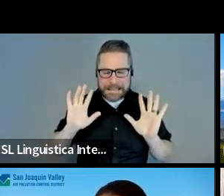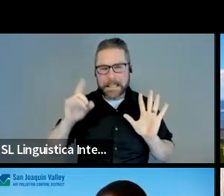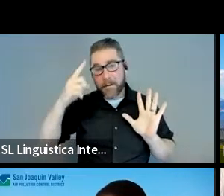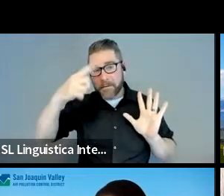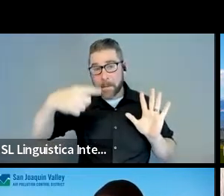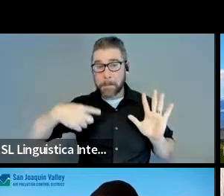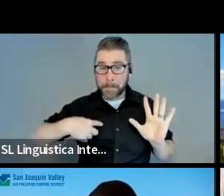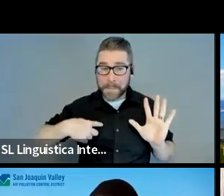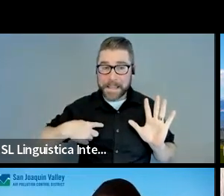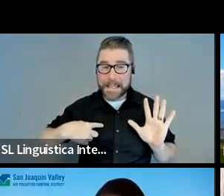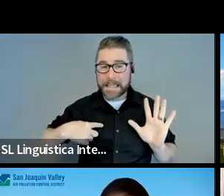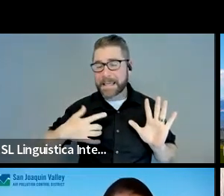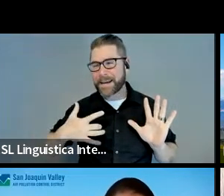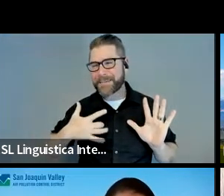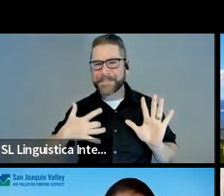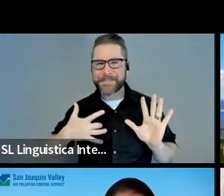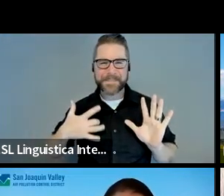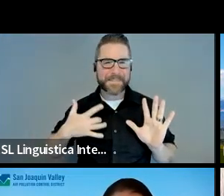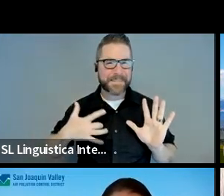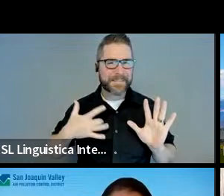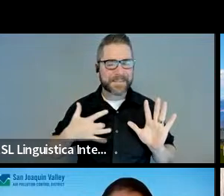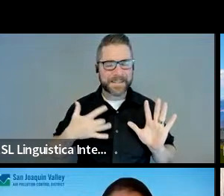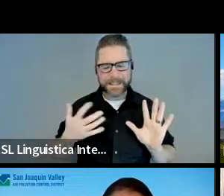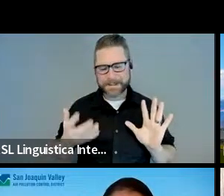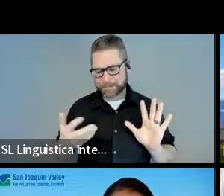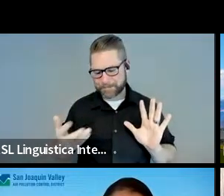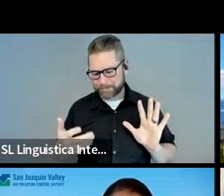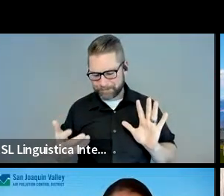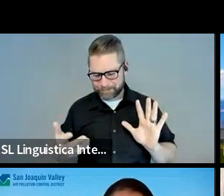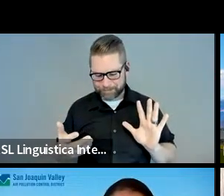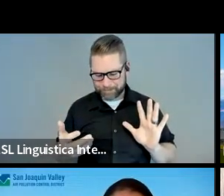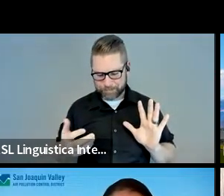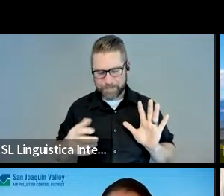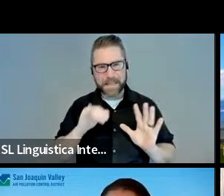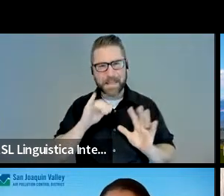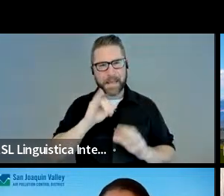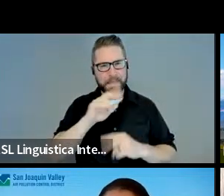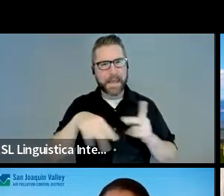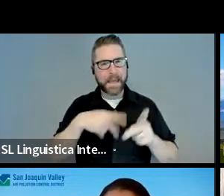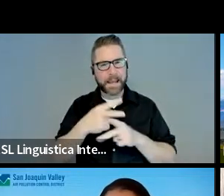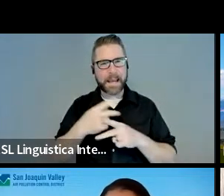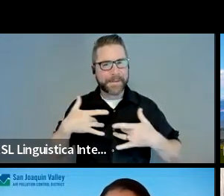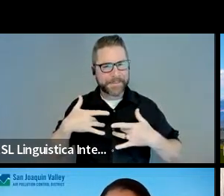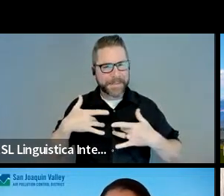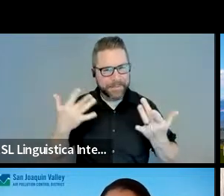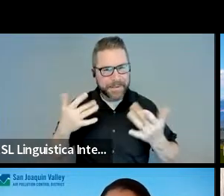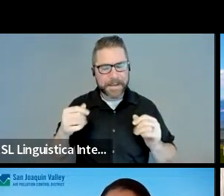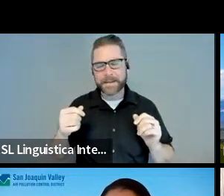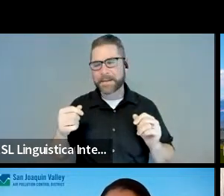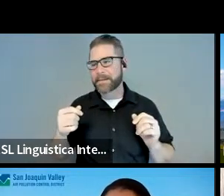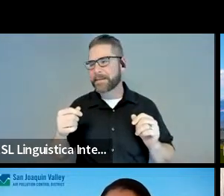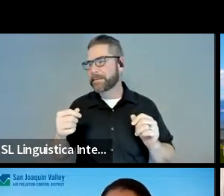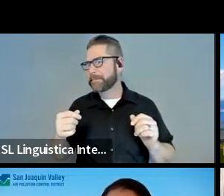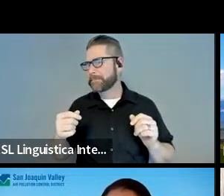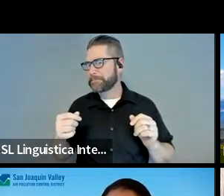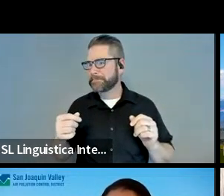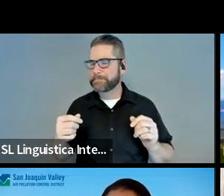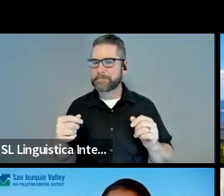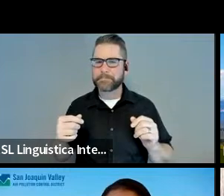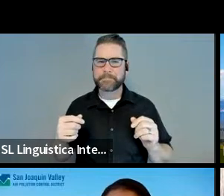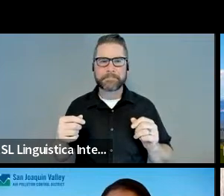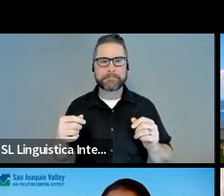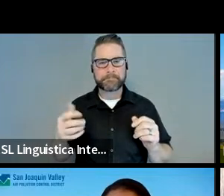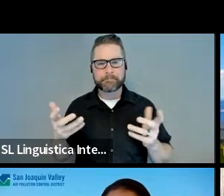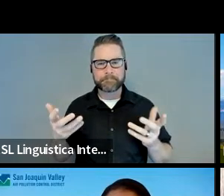I think difficult as it is for an event like this, I think it would be good to have some kind of working effort in